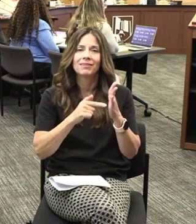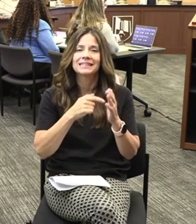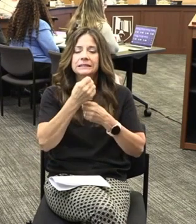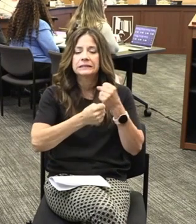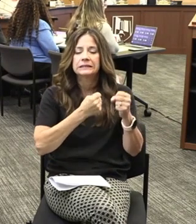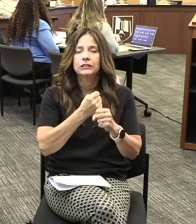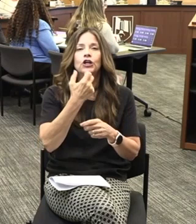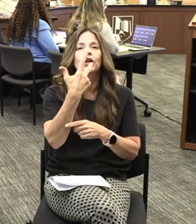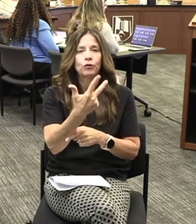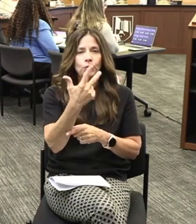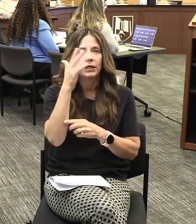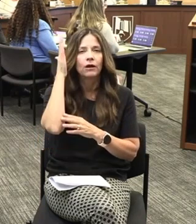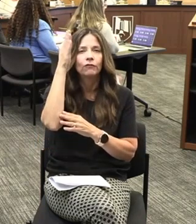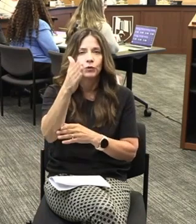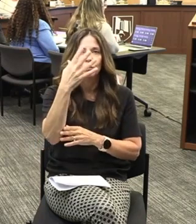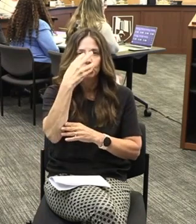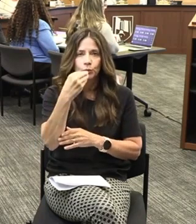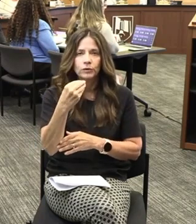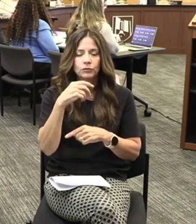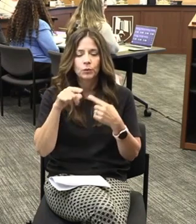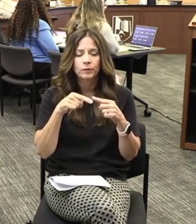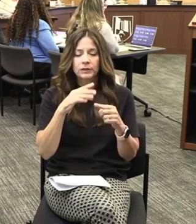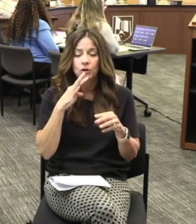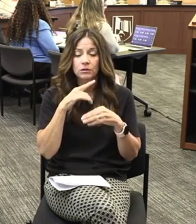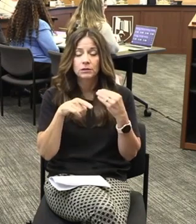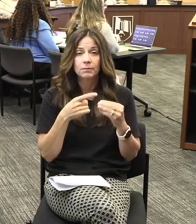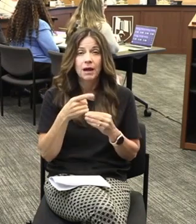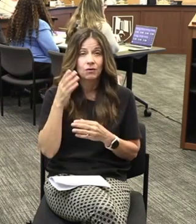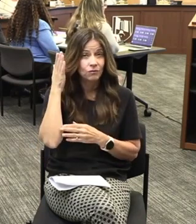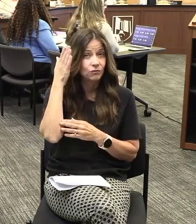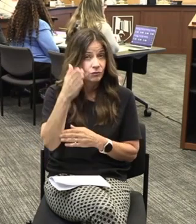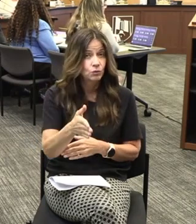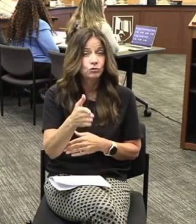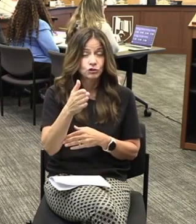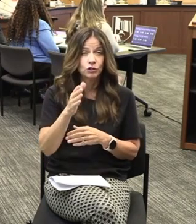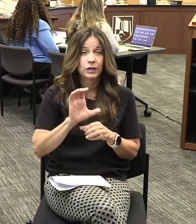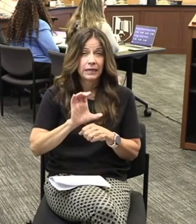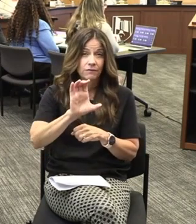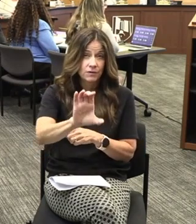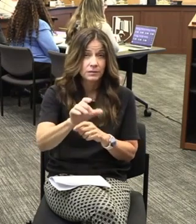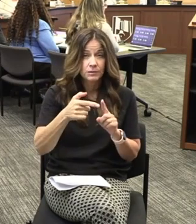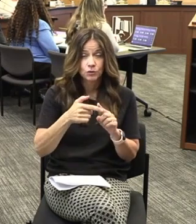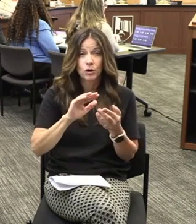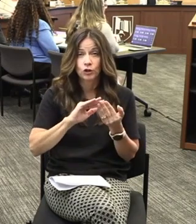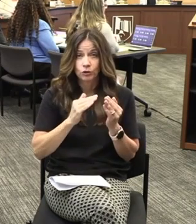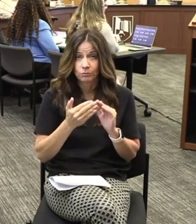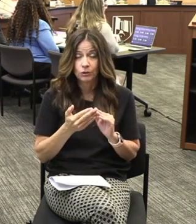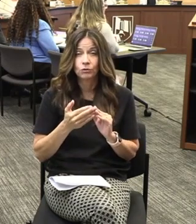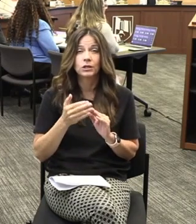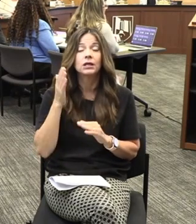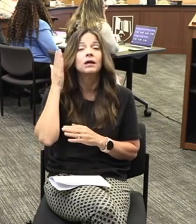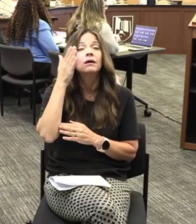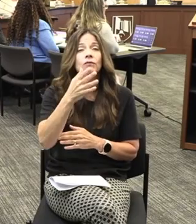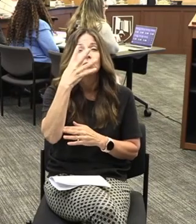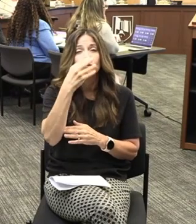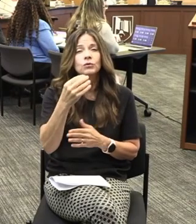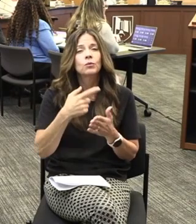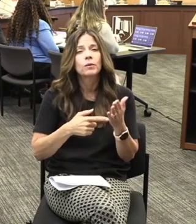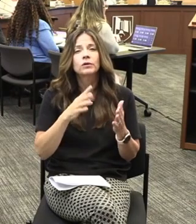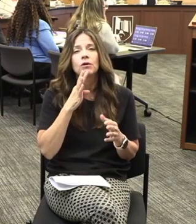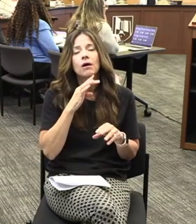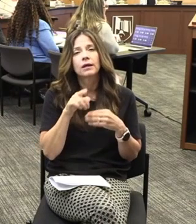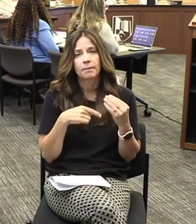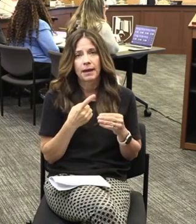of Future Wolves. And when we talk about making future investments in our community, Future Wolves is exactly what we're talking